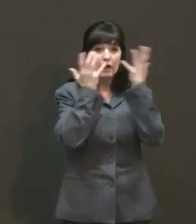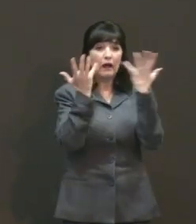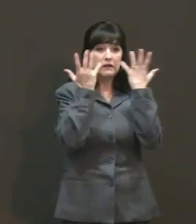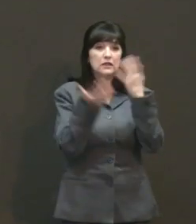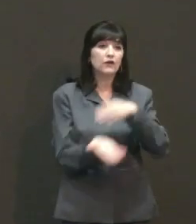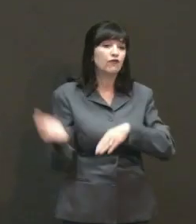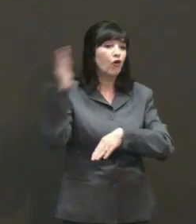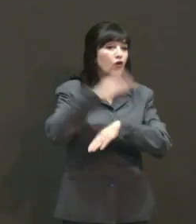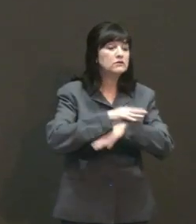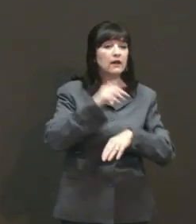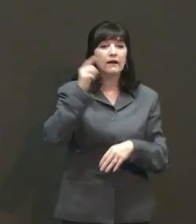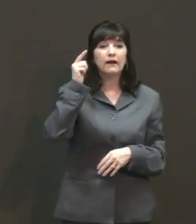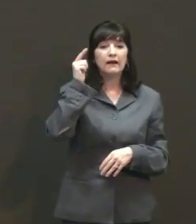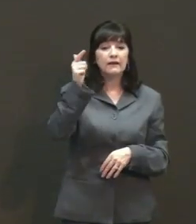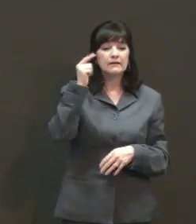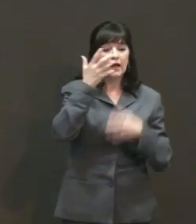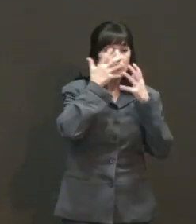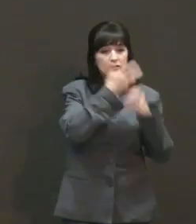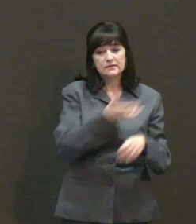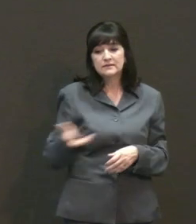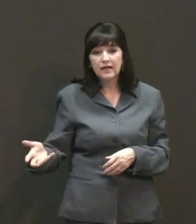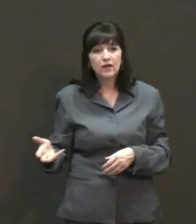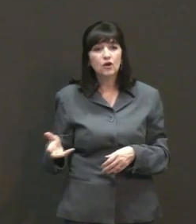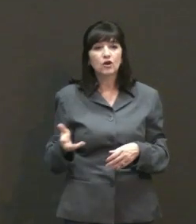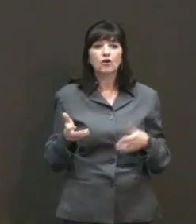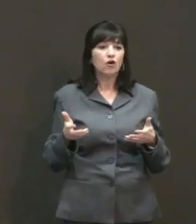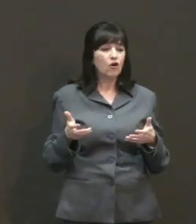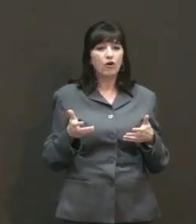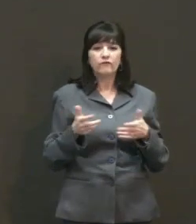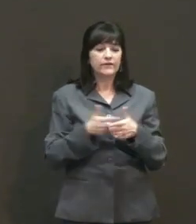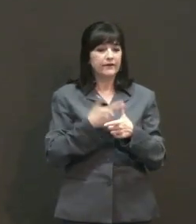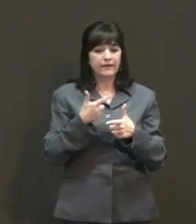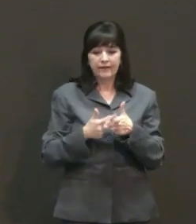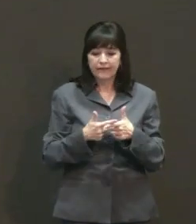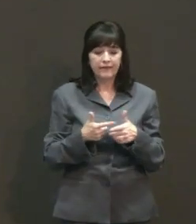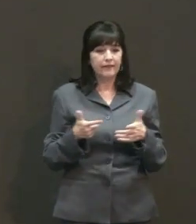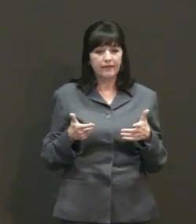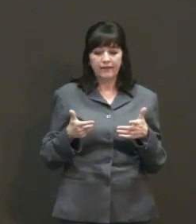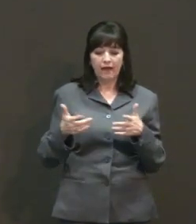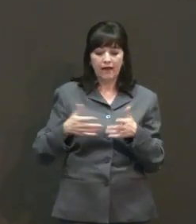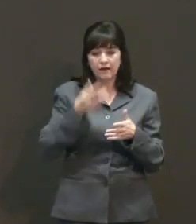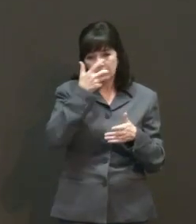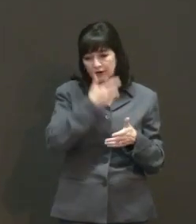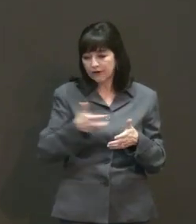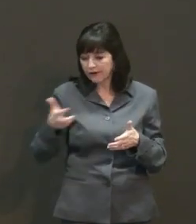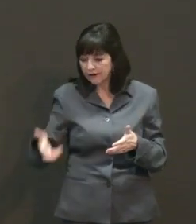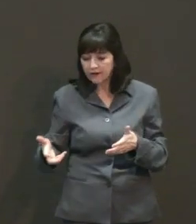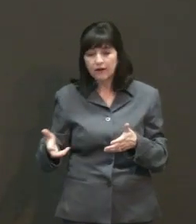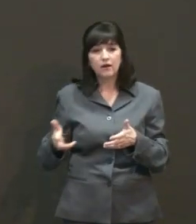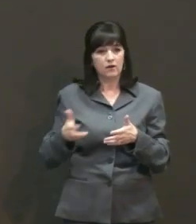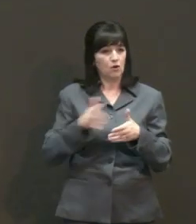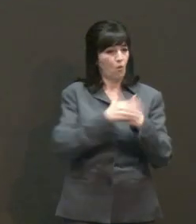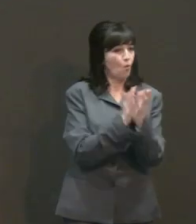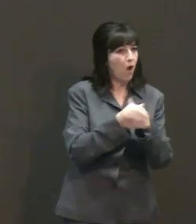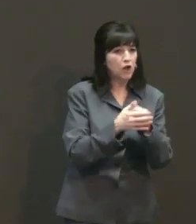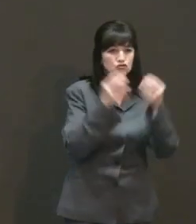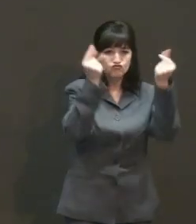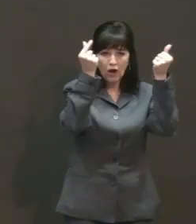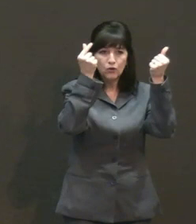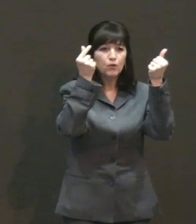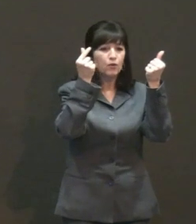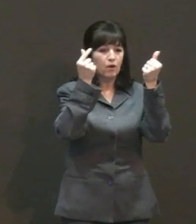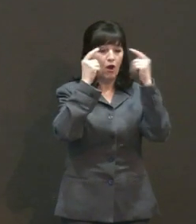then later take them off without touching the front of them, and once taking them off, wash their hands really